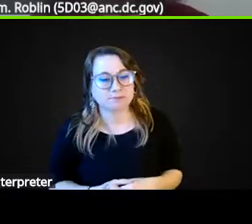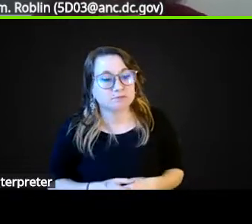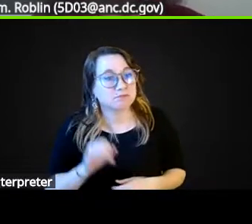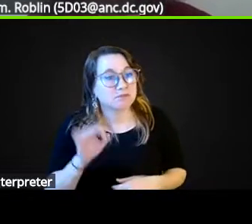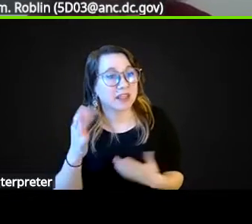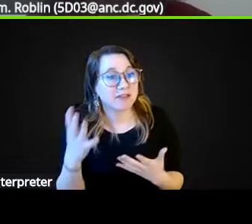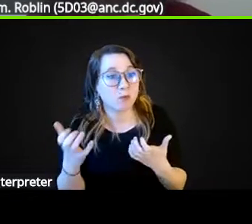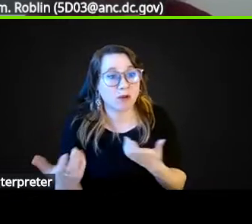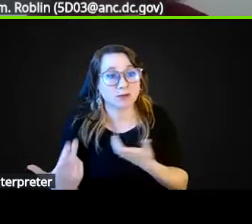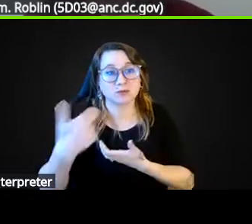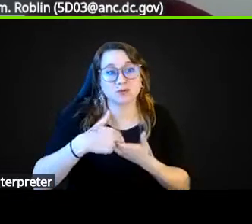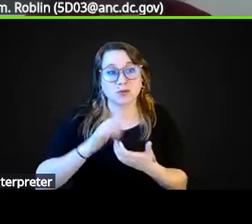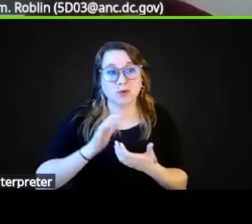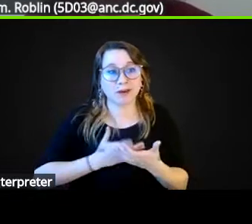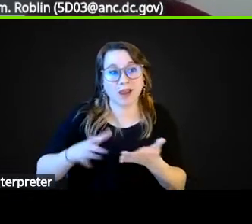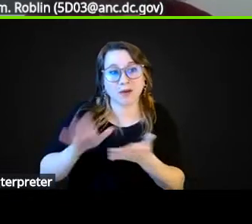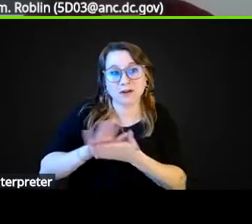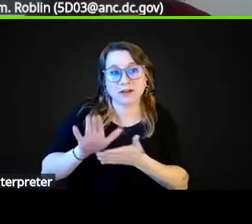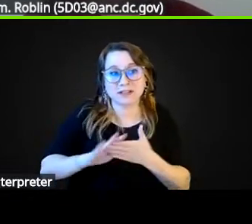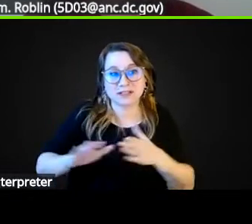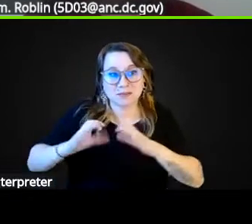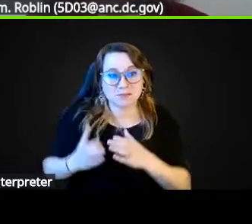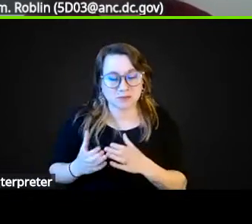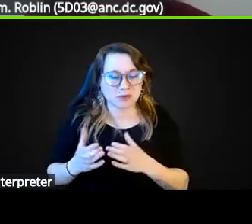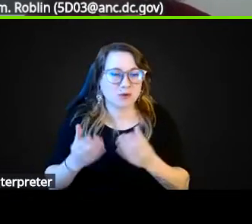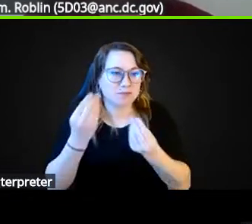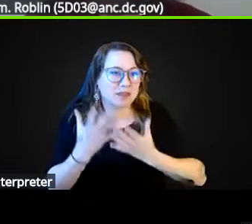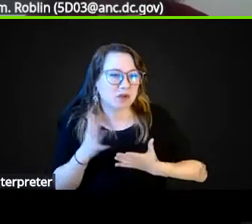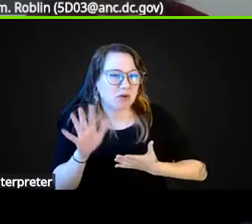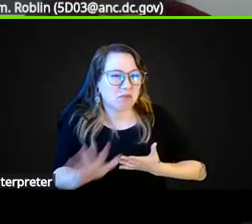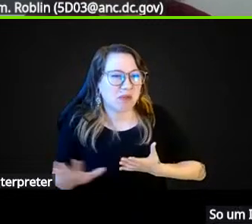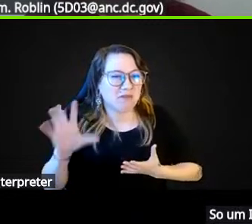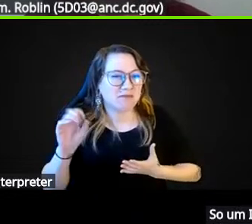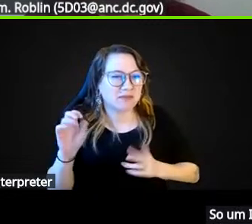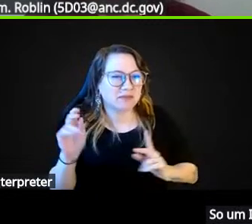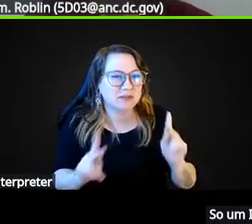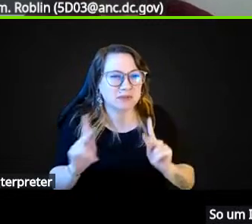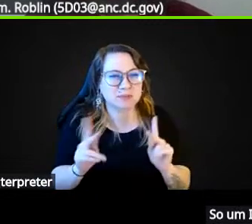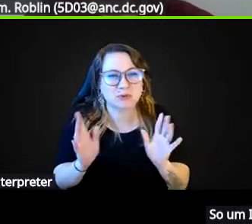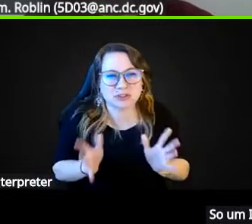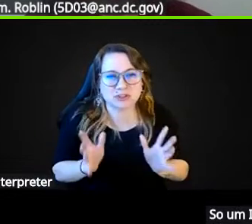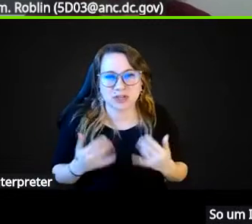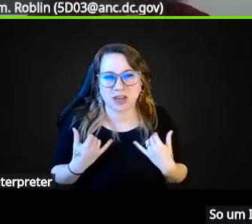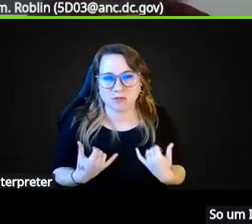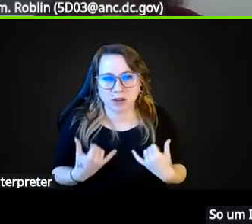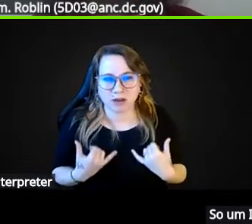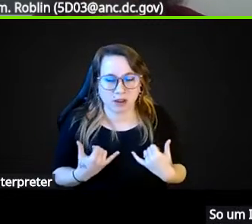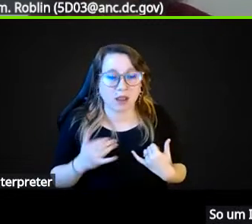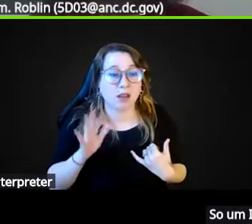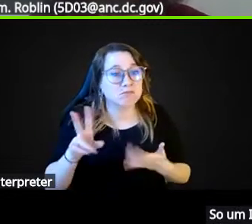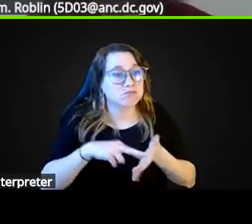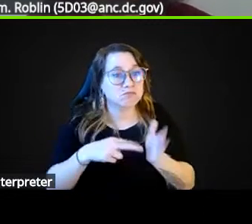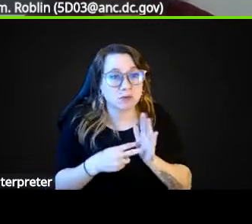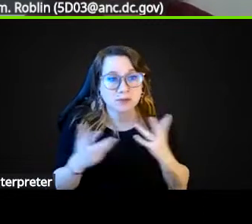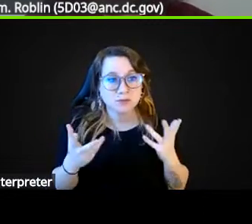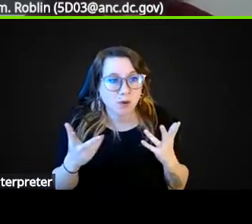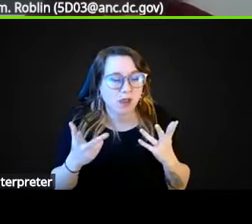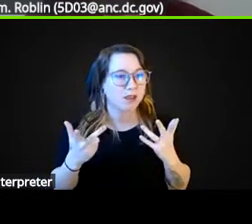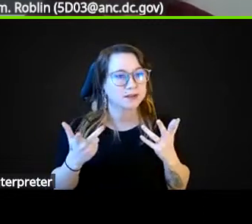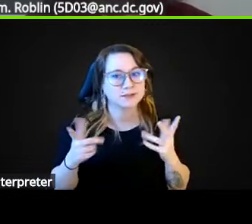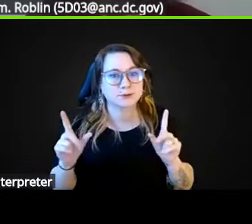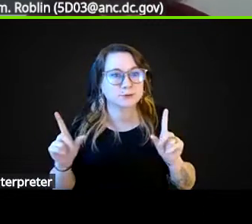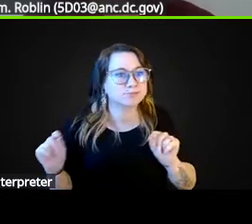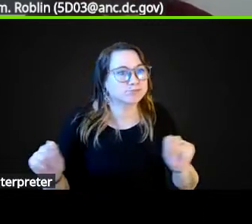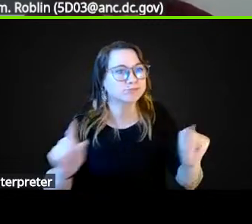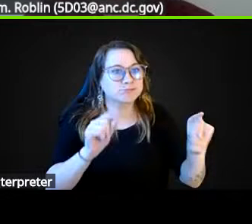our cleanup group chat, let me know. We have about 50 people in the chat right now. Its purpose is to get the word out about our